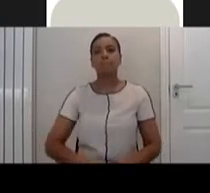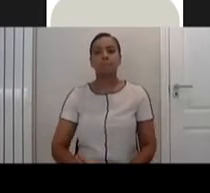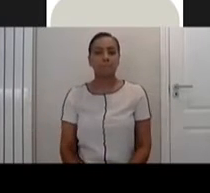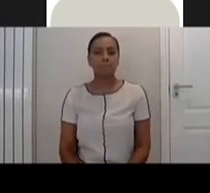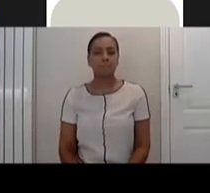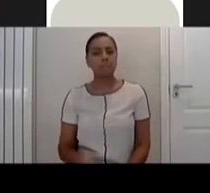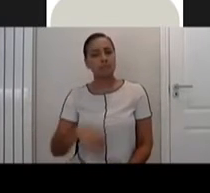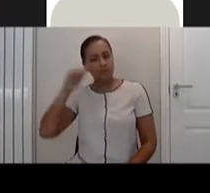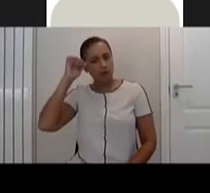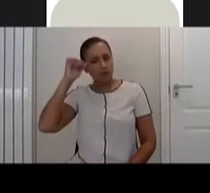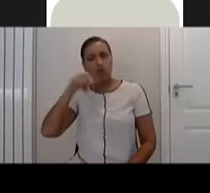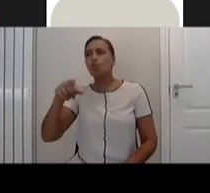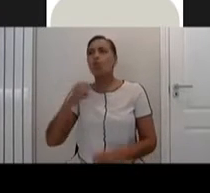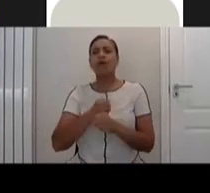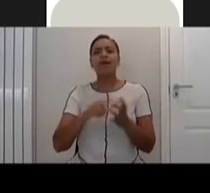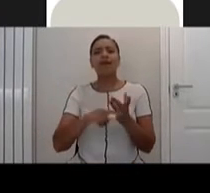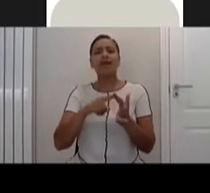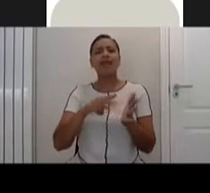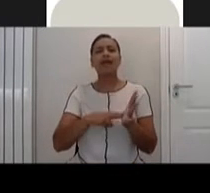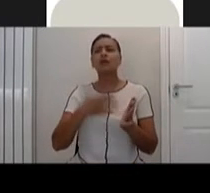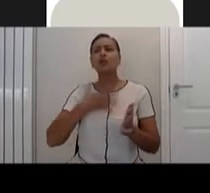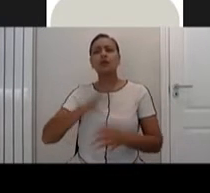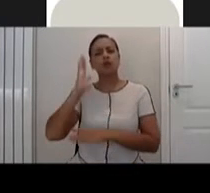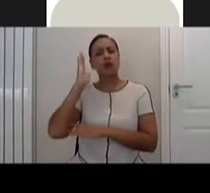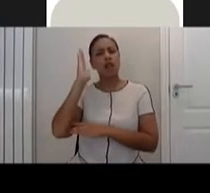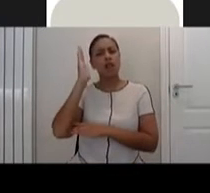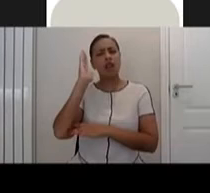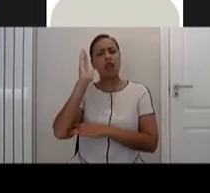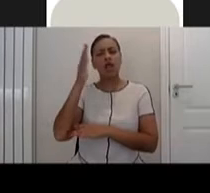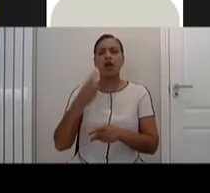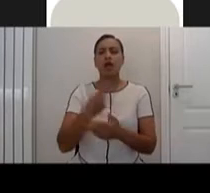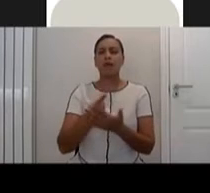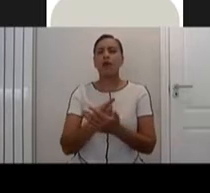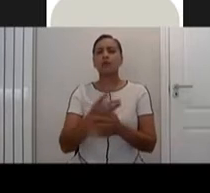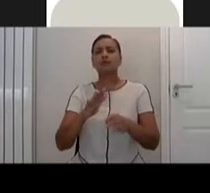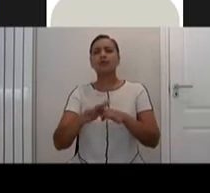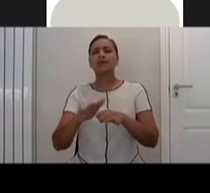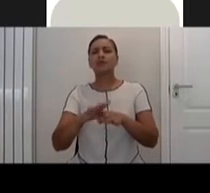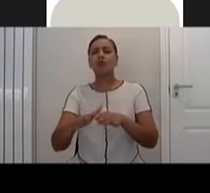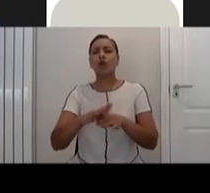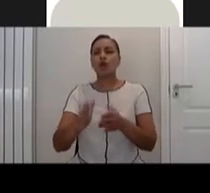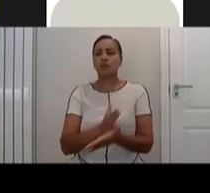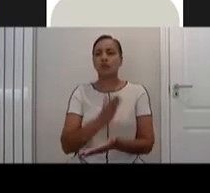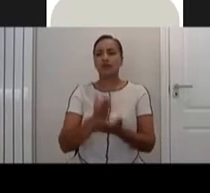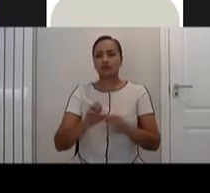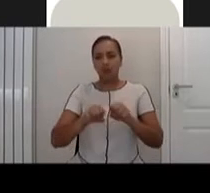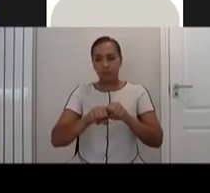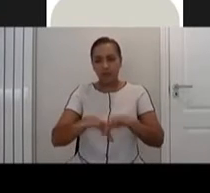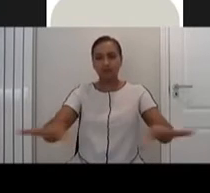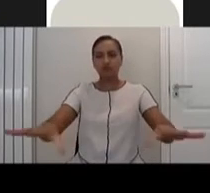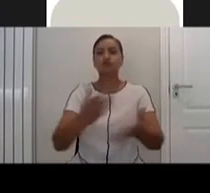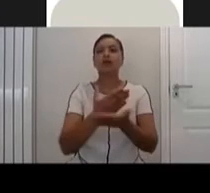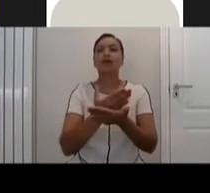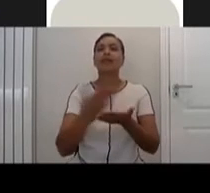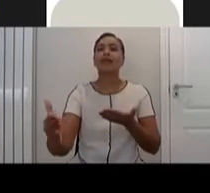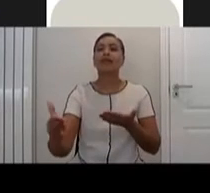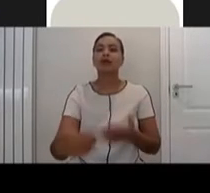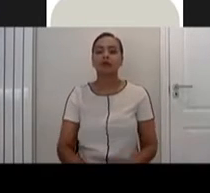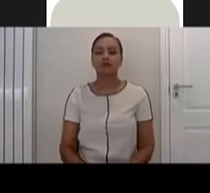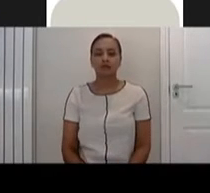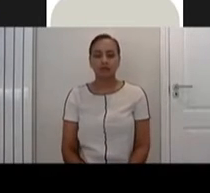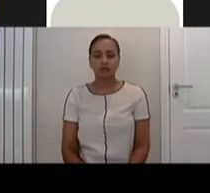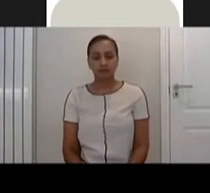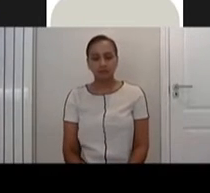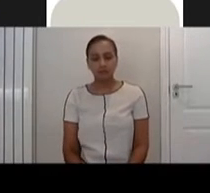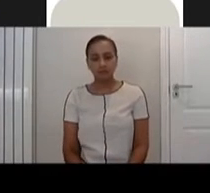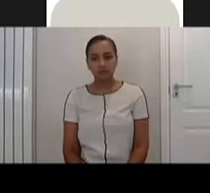I know Glenn also then wants to say some words around networking and making sure messages get out across the community. And then what we do is really